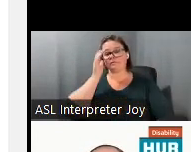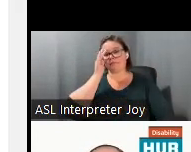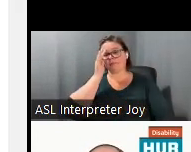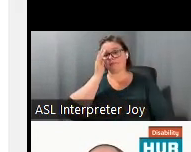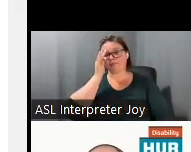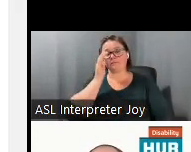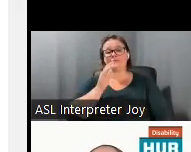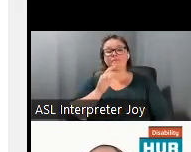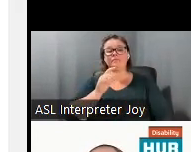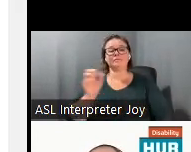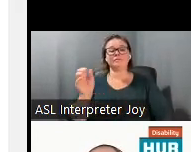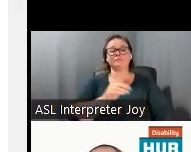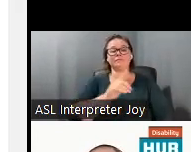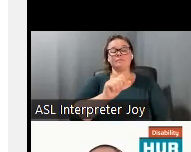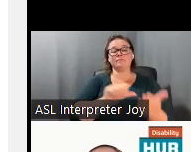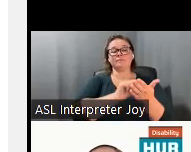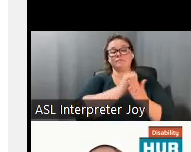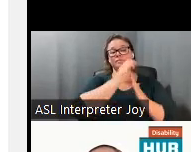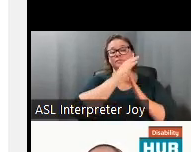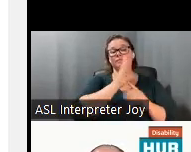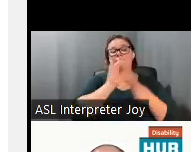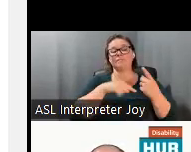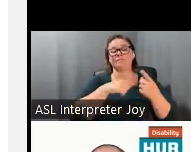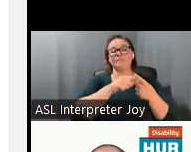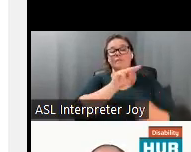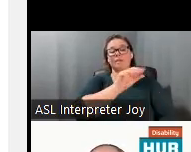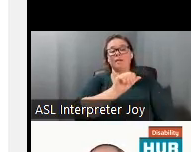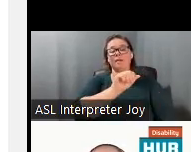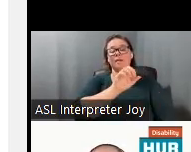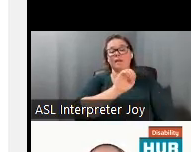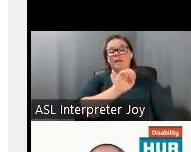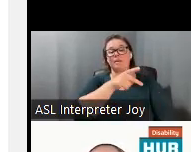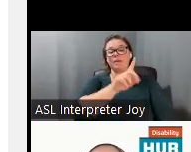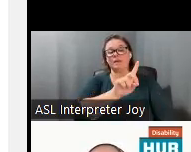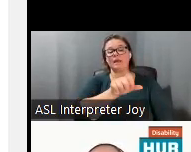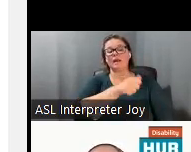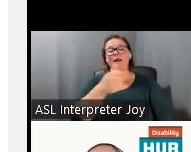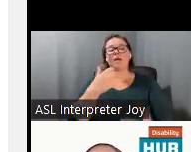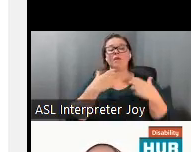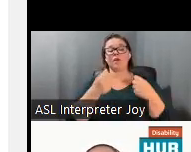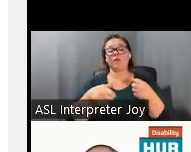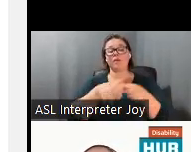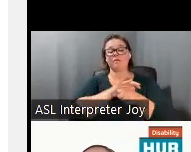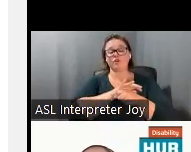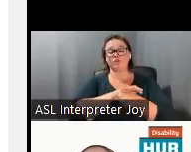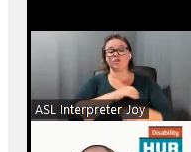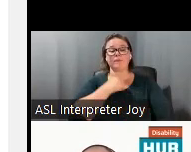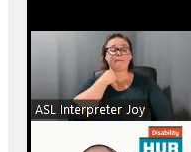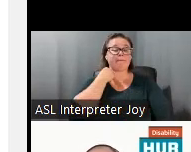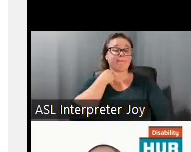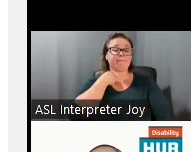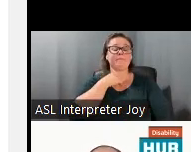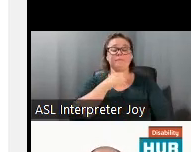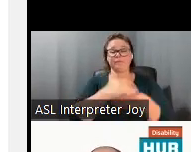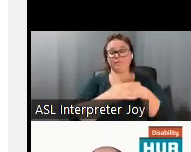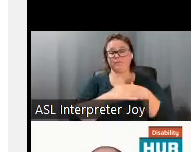Scrolling back up to the page, it also talks about MAEPD and other healthcare coverage programs that are available out